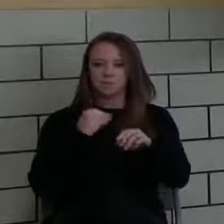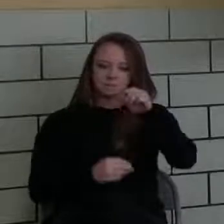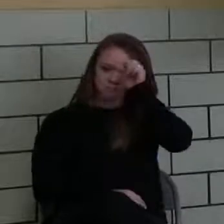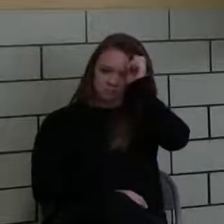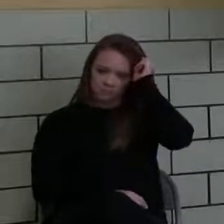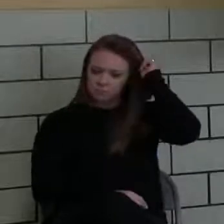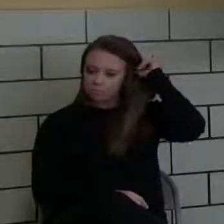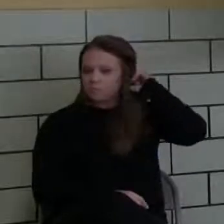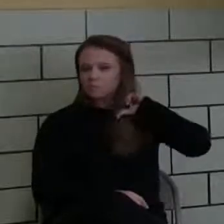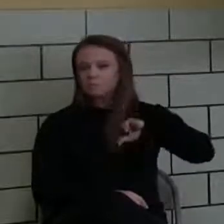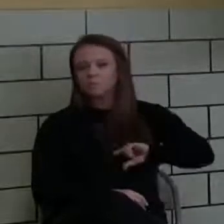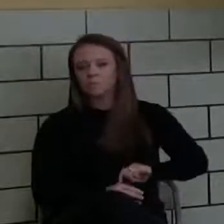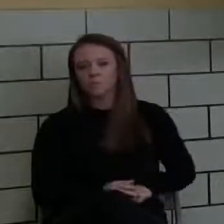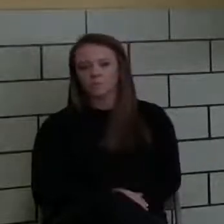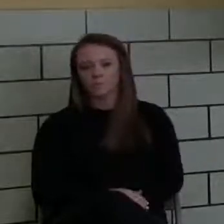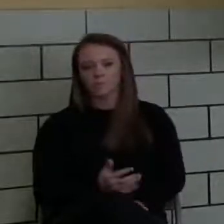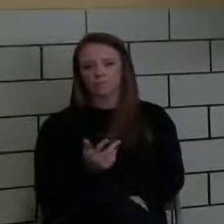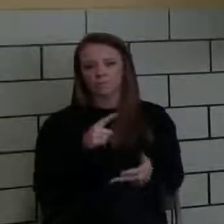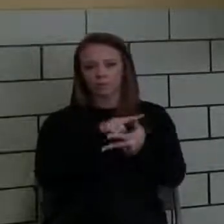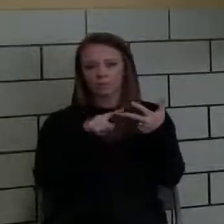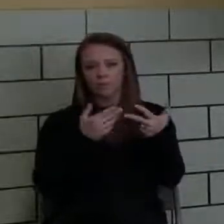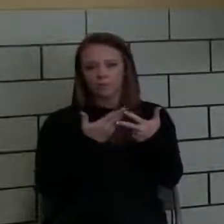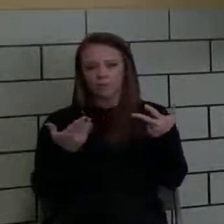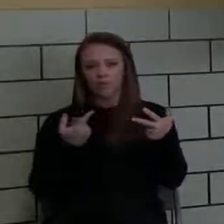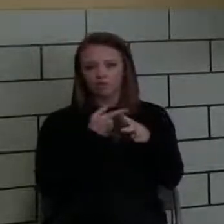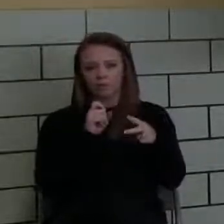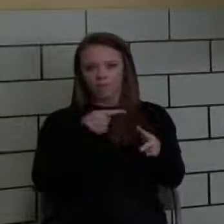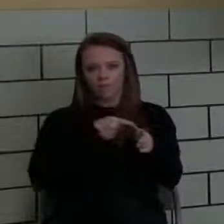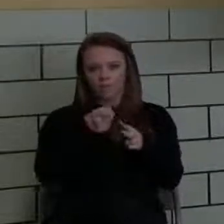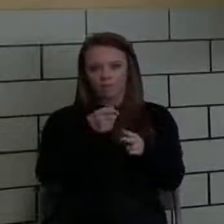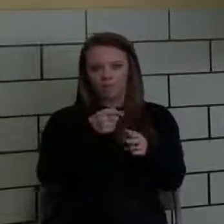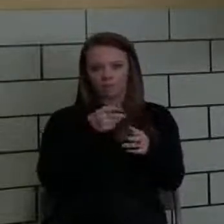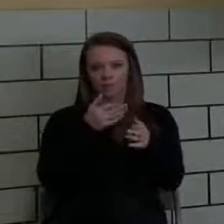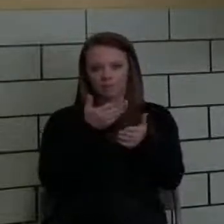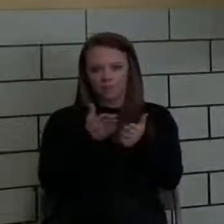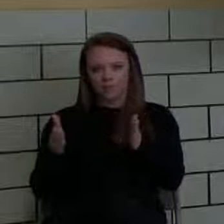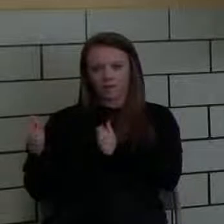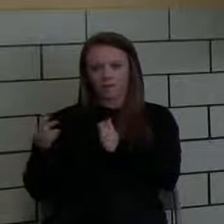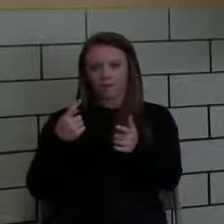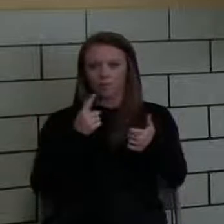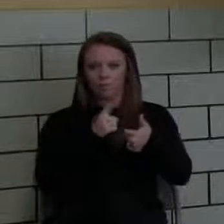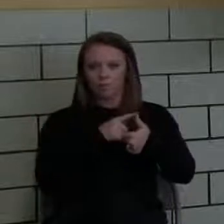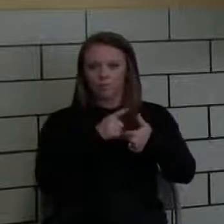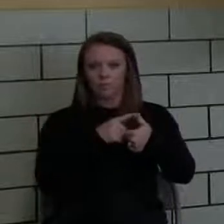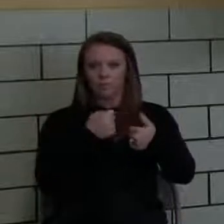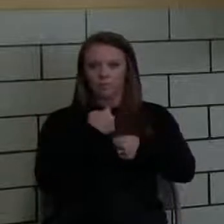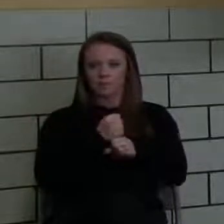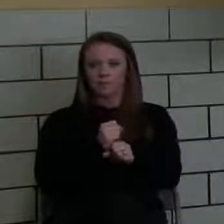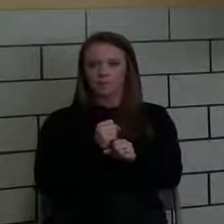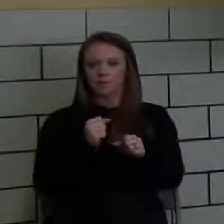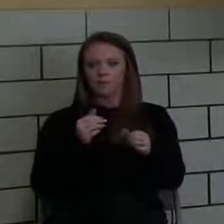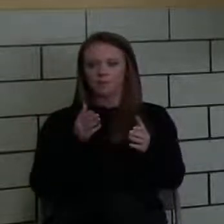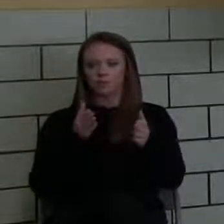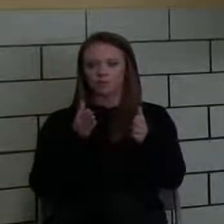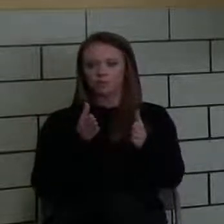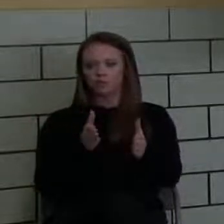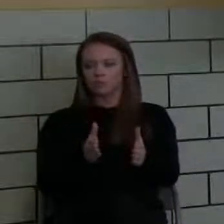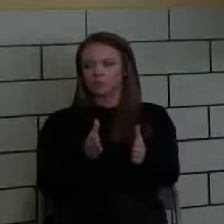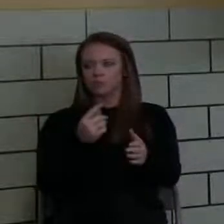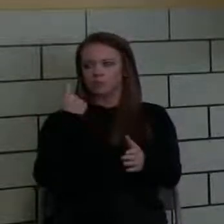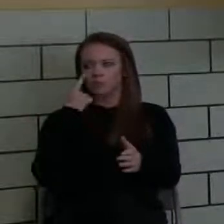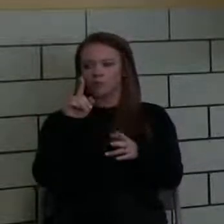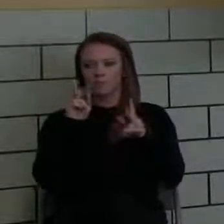it. 3 themes came from the master plan. And one of those themes was make streets for people. We heard over and over